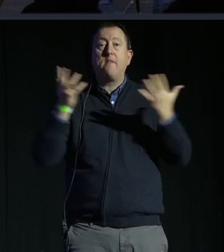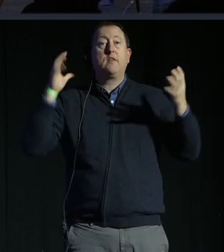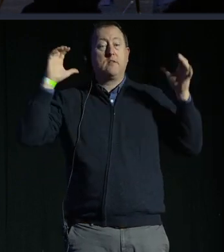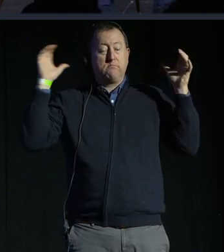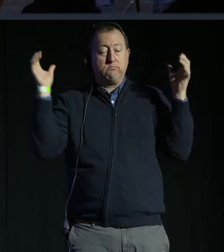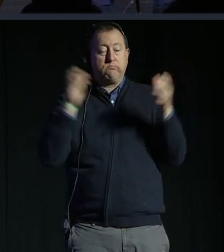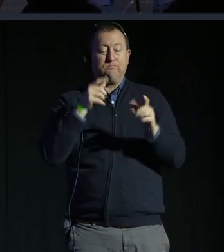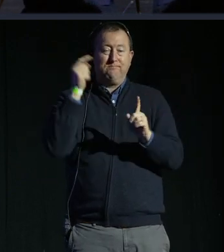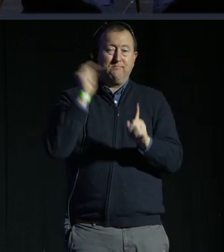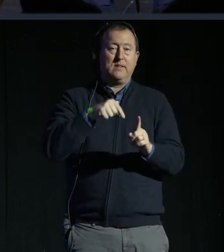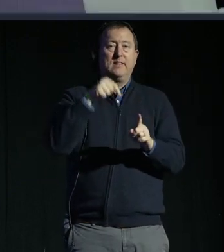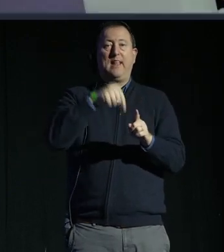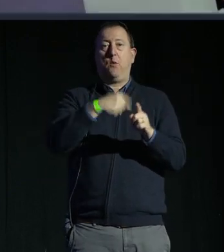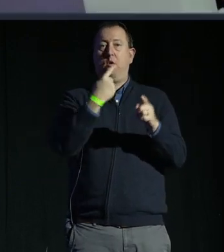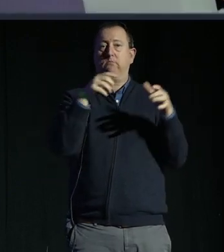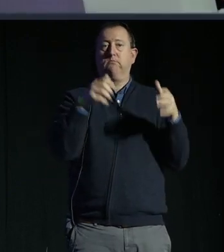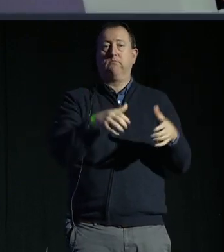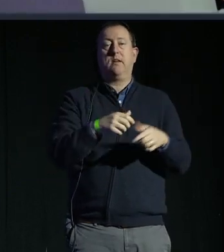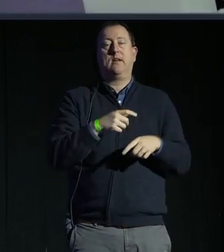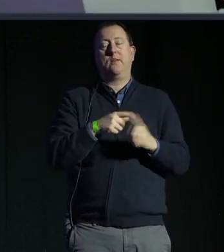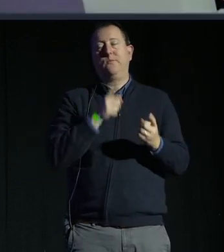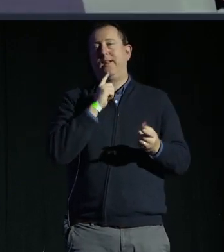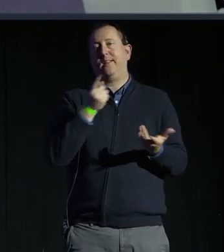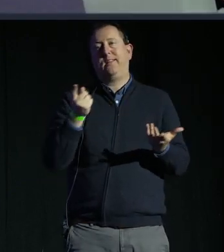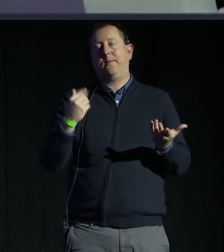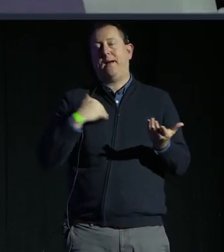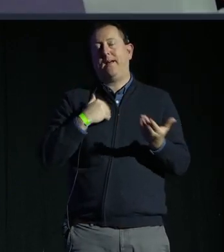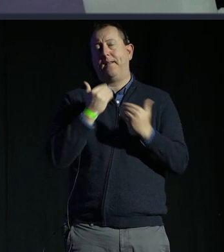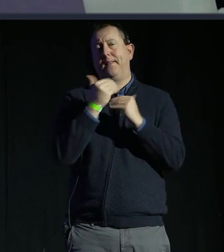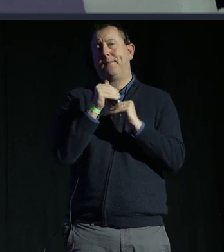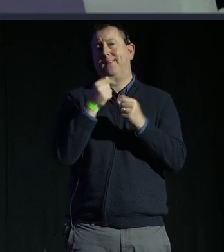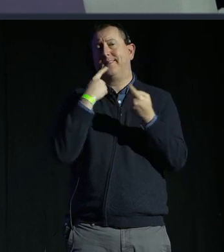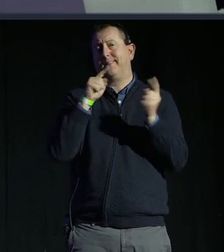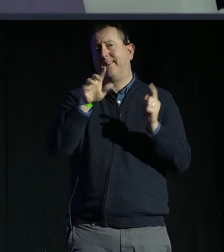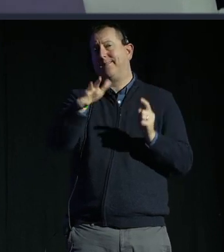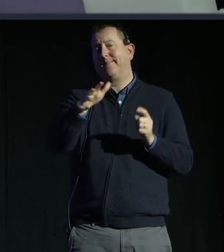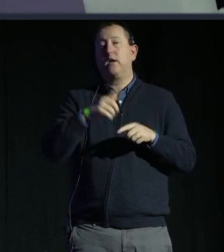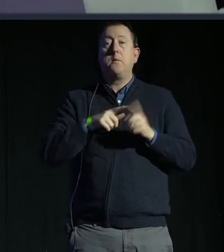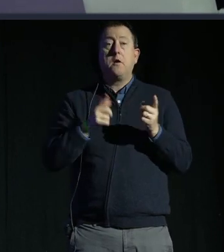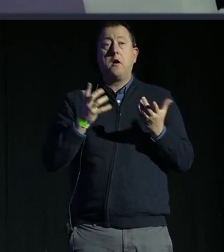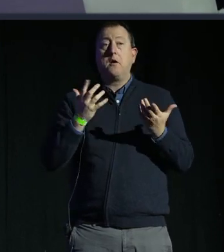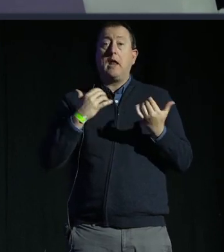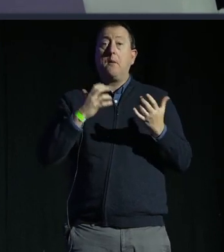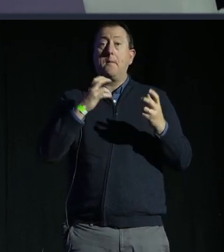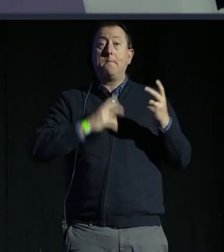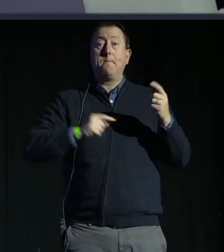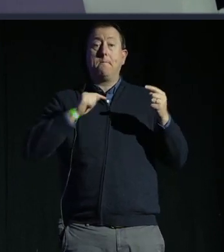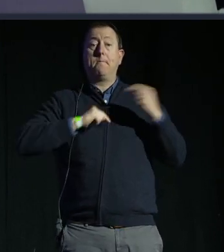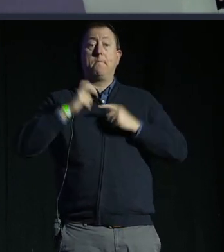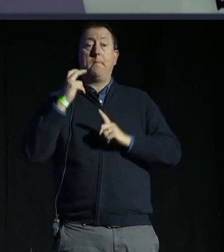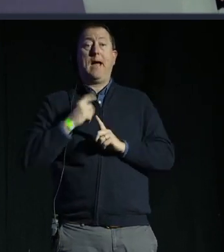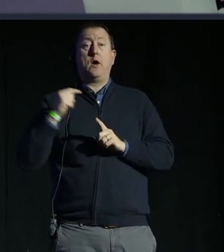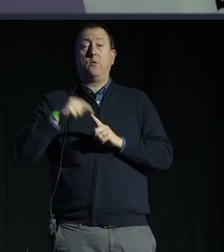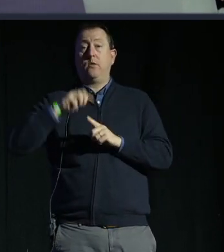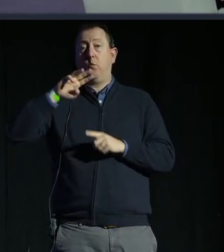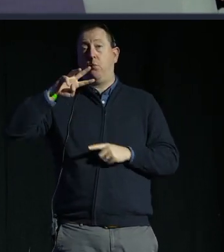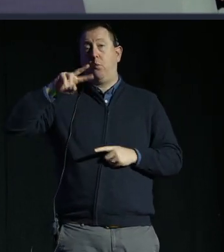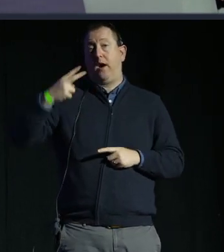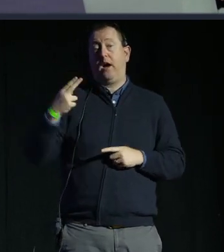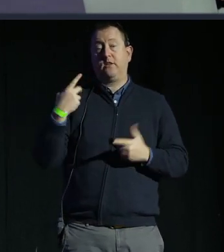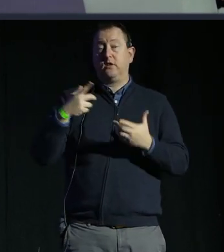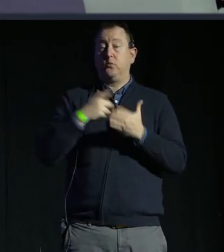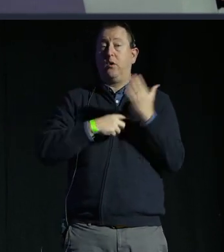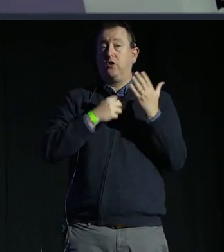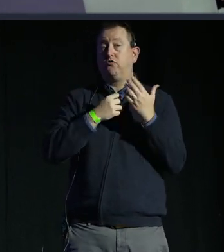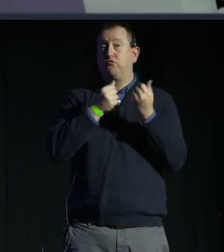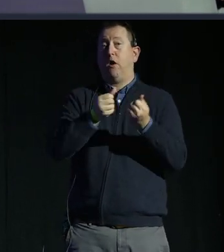reporting, and again, only really had limited success. So really we're kind of back with our warehouse, still being the core of what drives our data